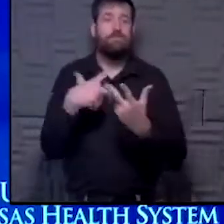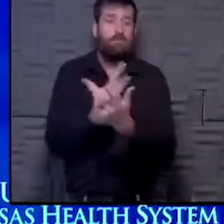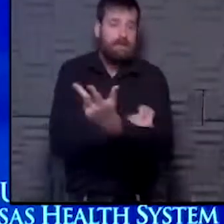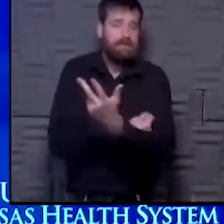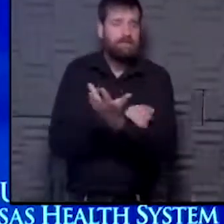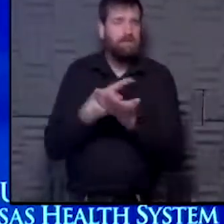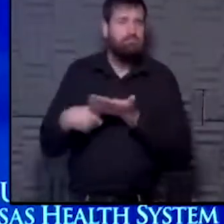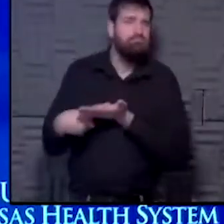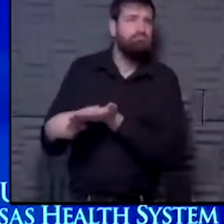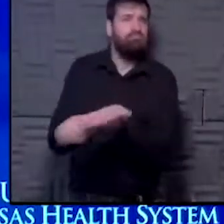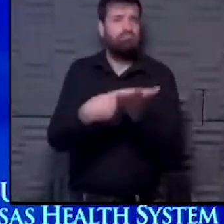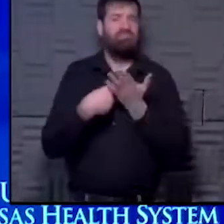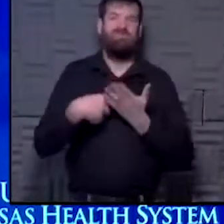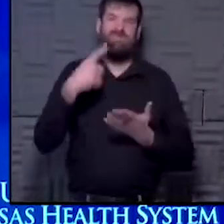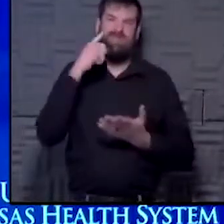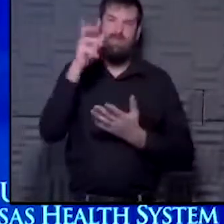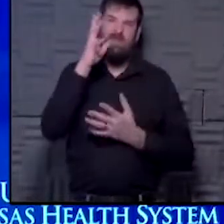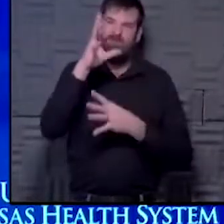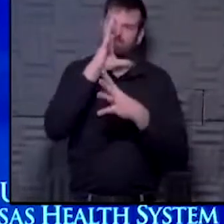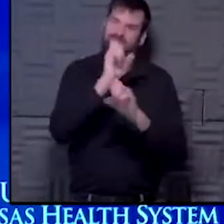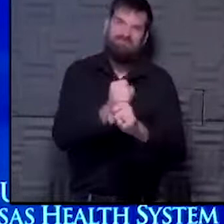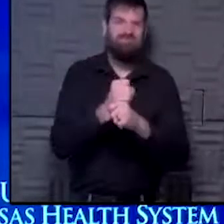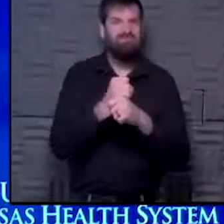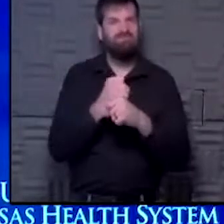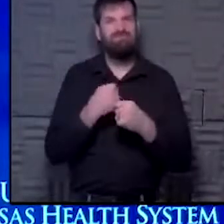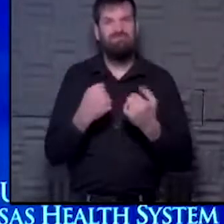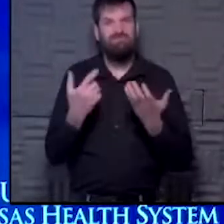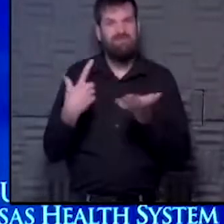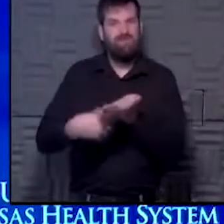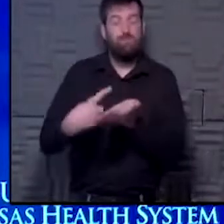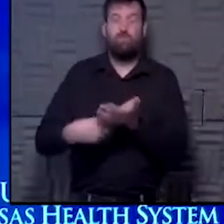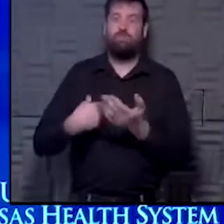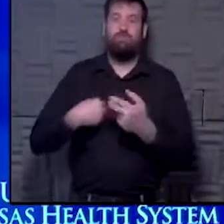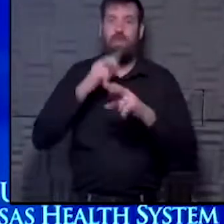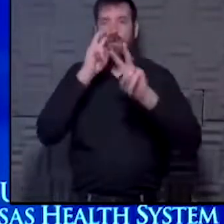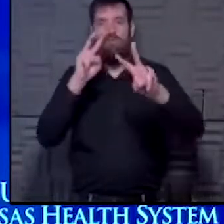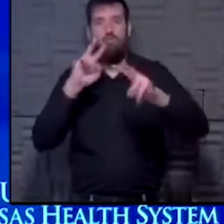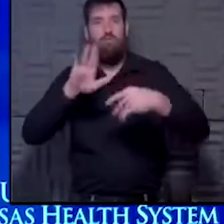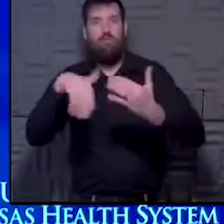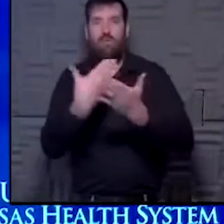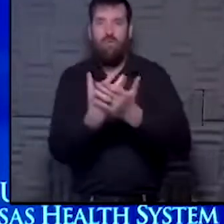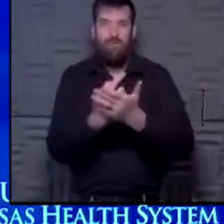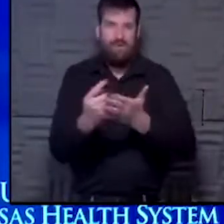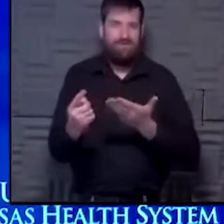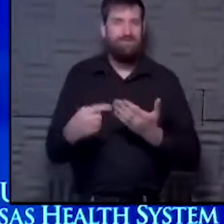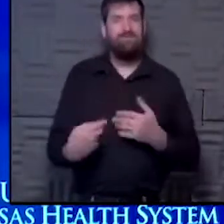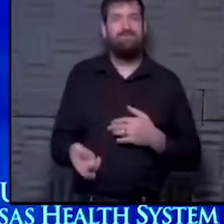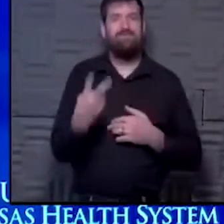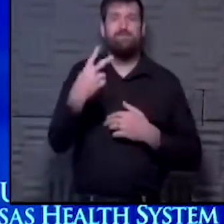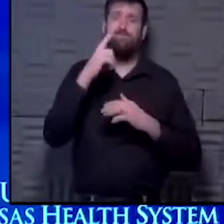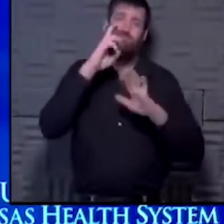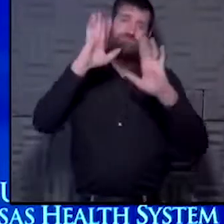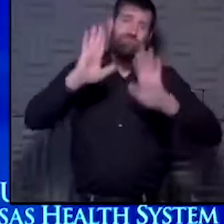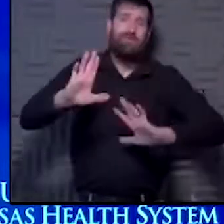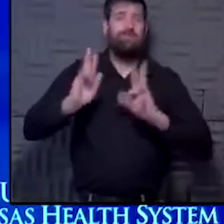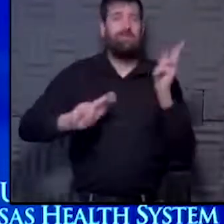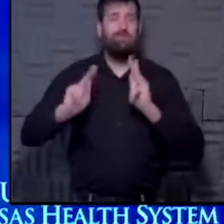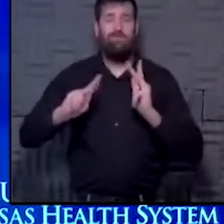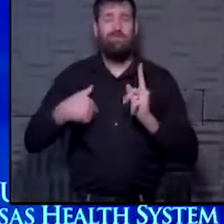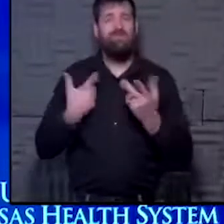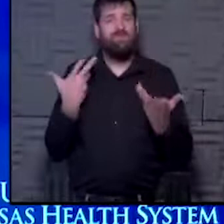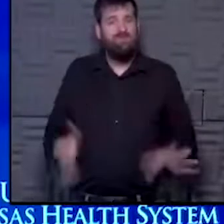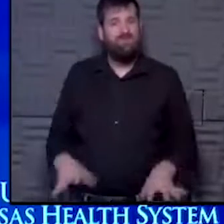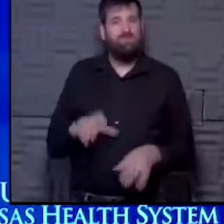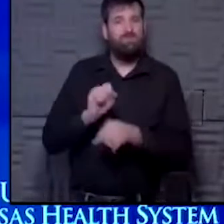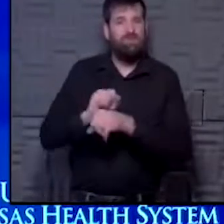think this is going to be a fascinating conversation. I have been looking forward to this all week long. These are two great people. I've had the opportunity to work with